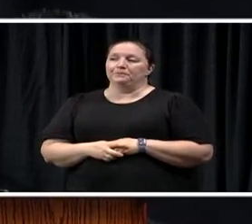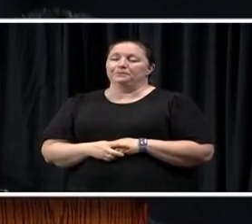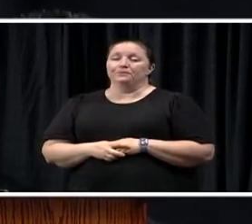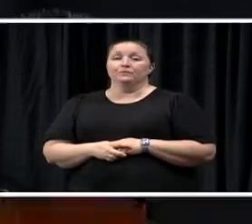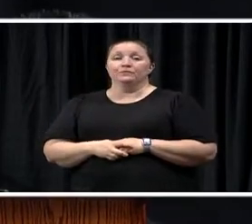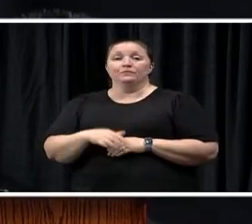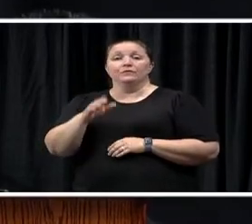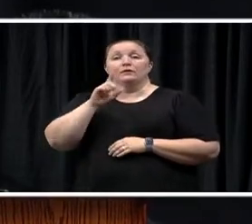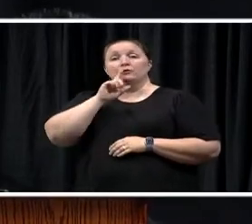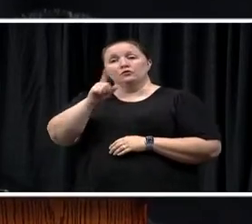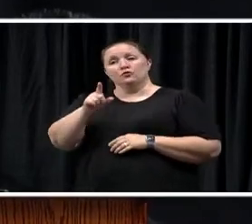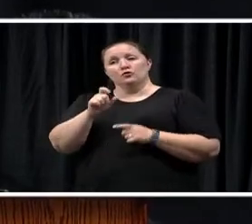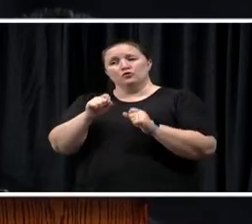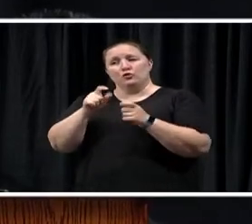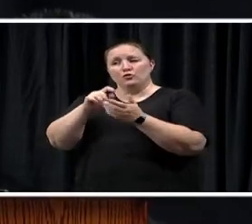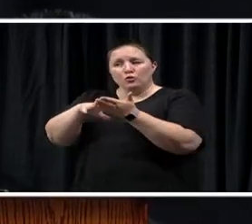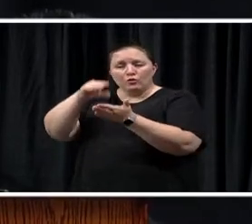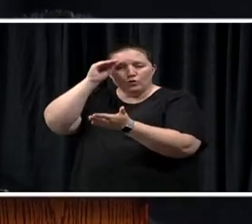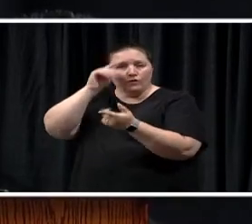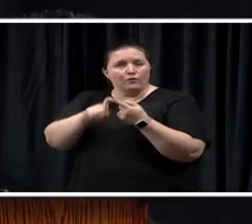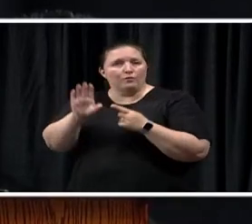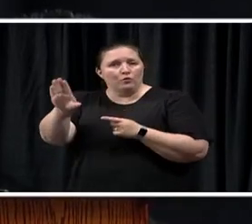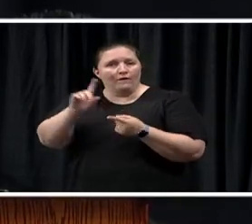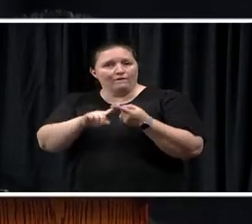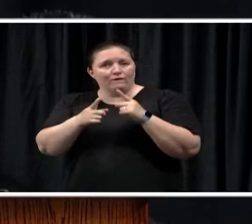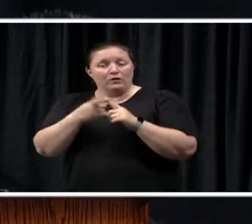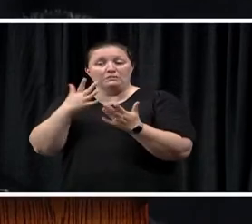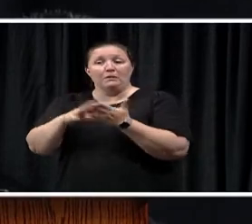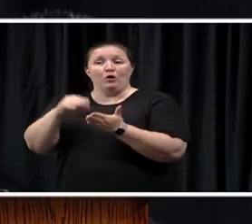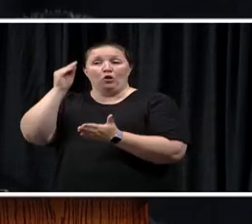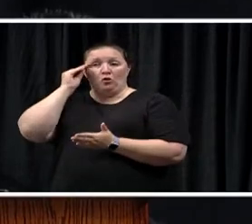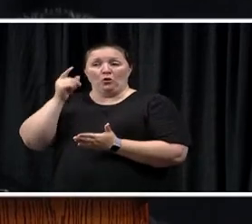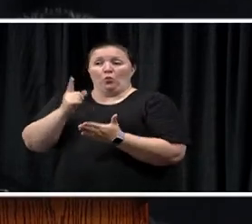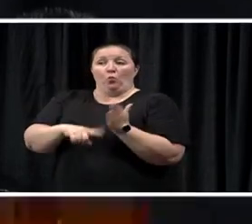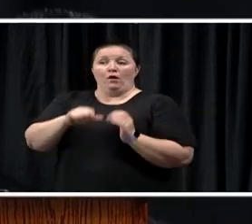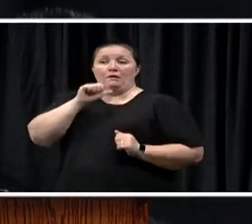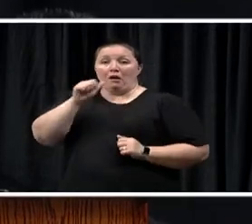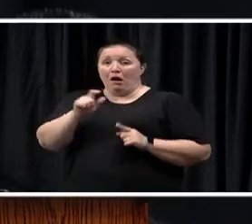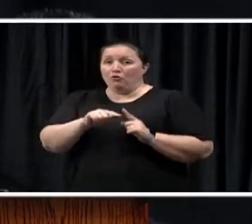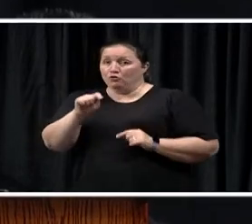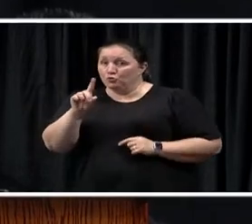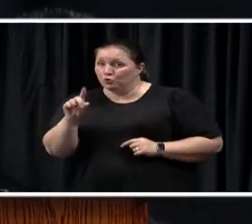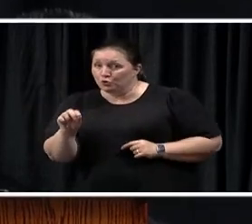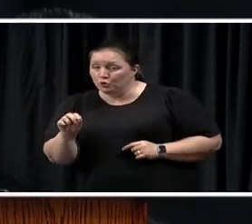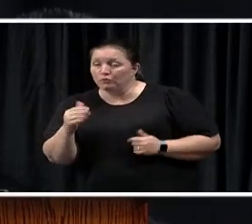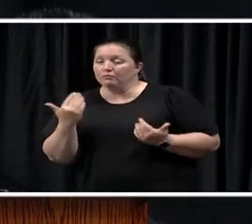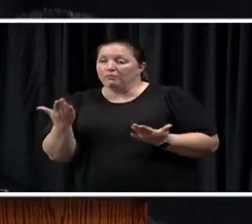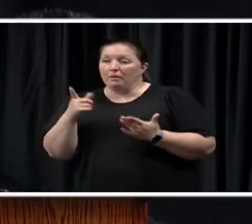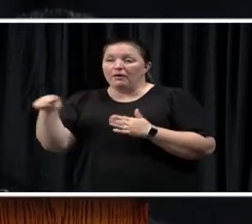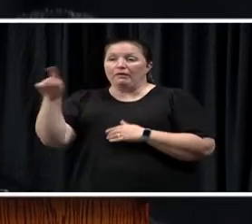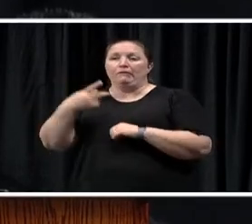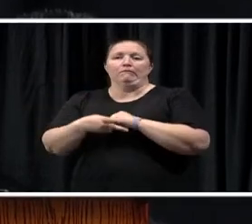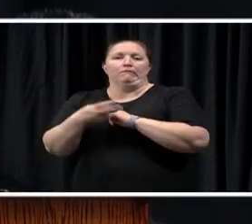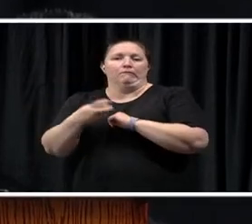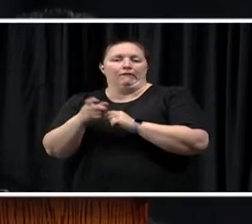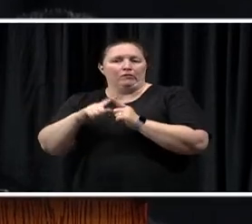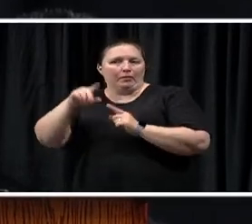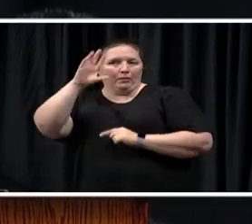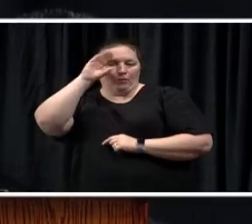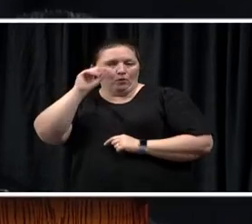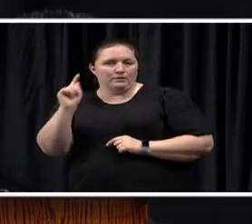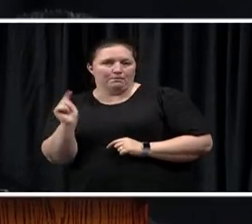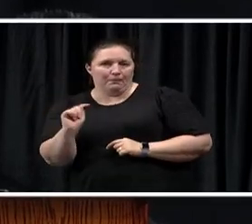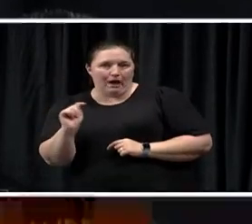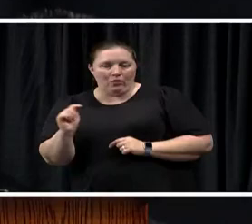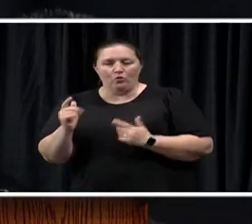Be sure to learn from your friends, even if that means learning what you should not do. They may all be stealing sinks from the boys' bathroom.